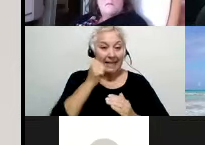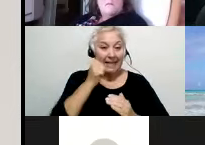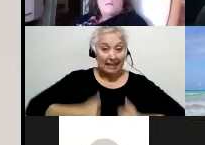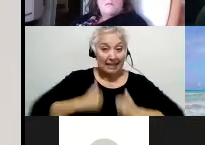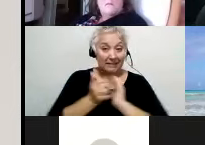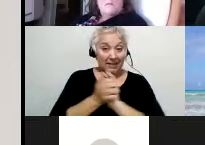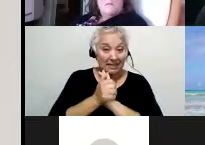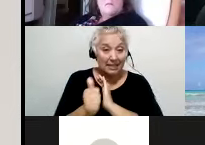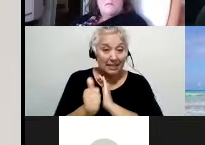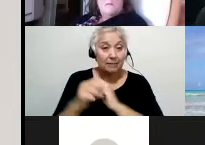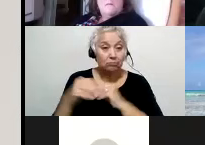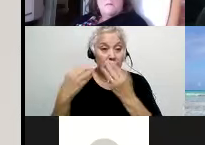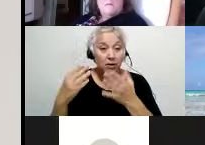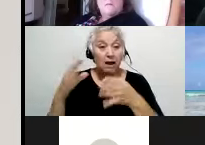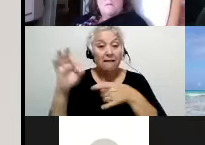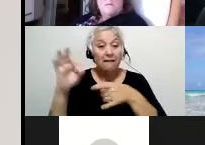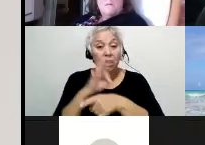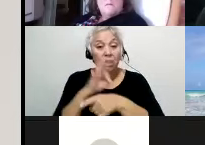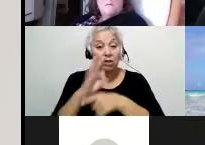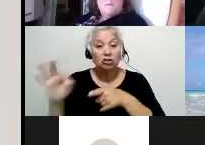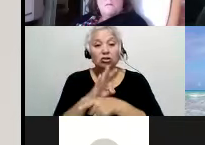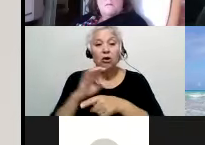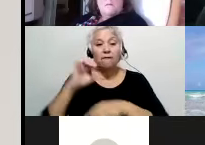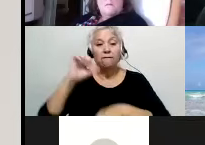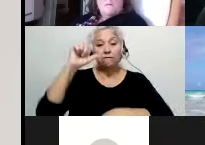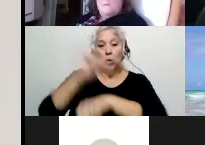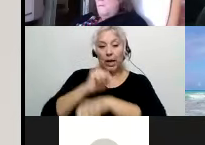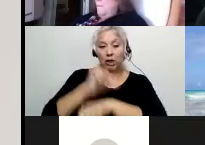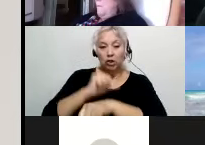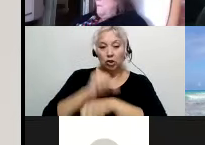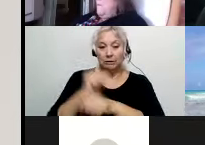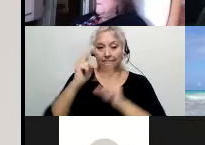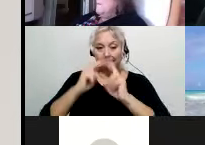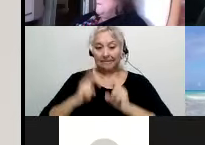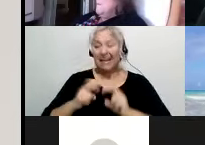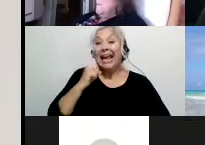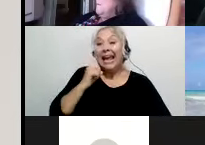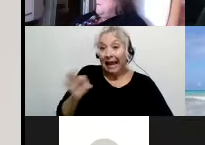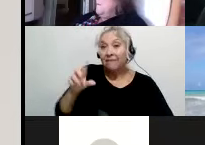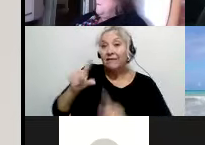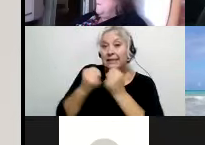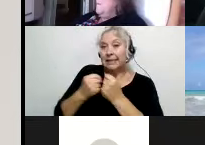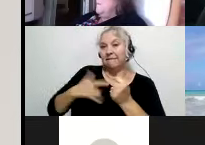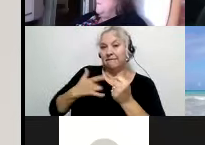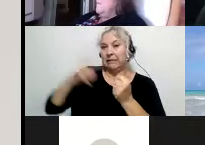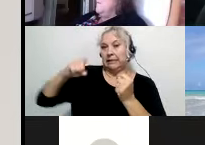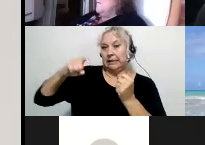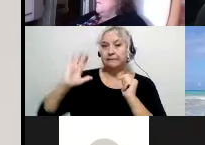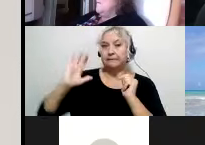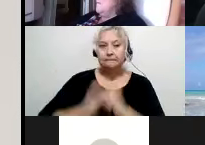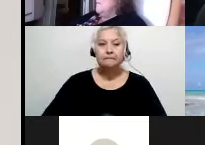provision of a functional vocational evaluation if the team determines that that's needed.